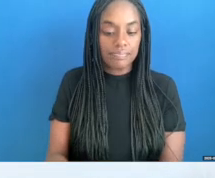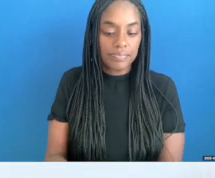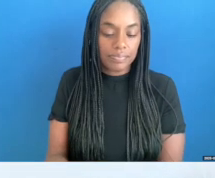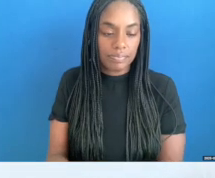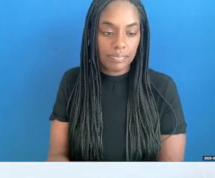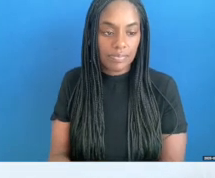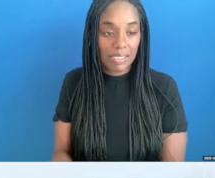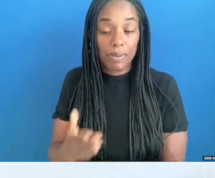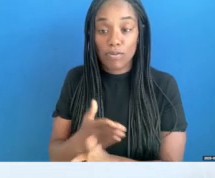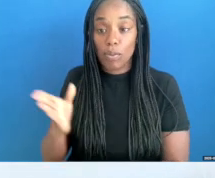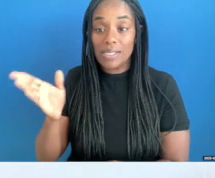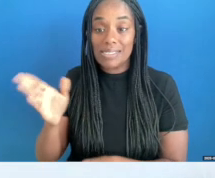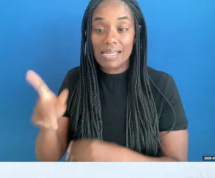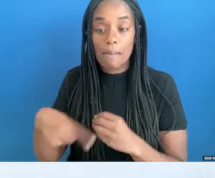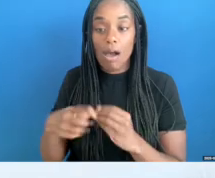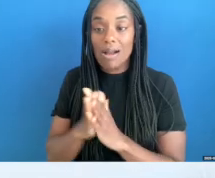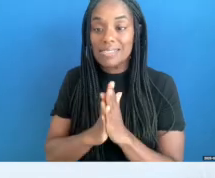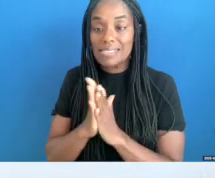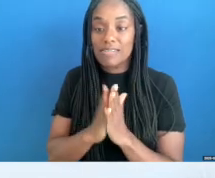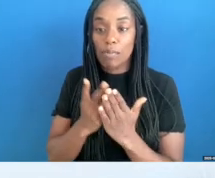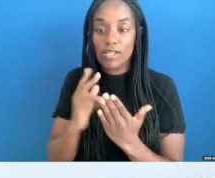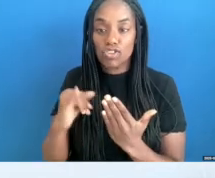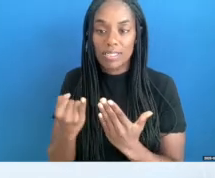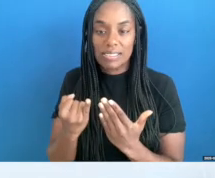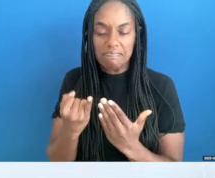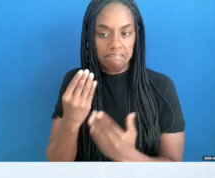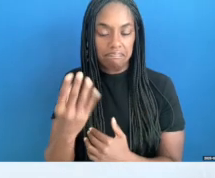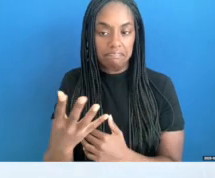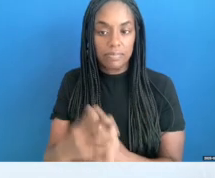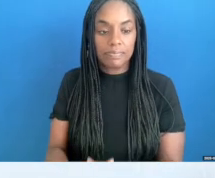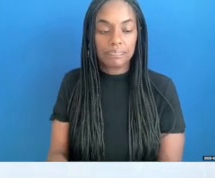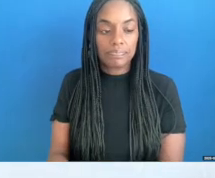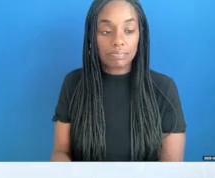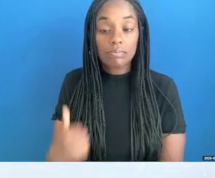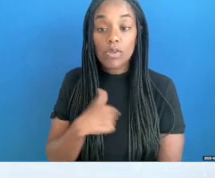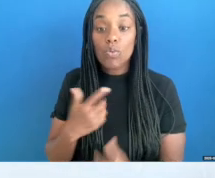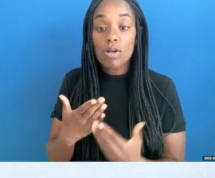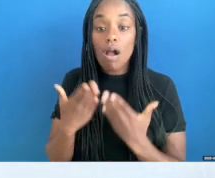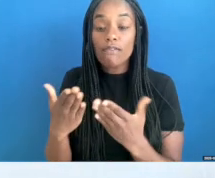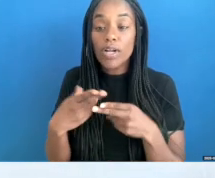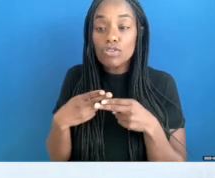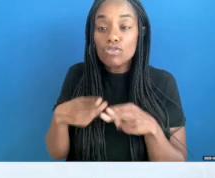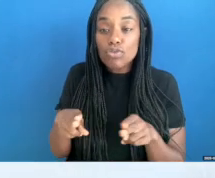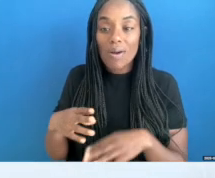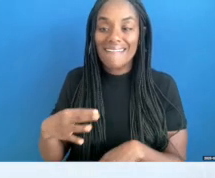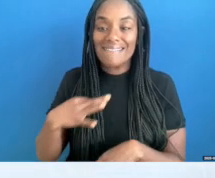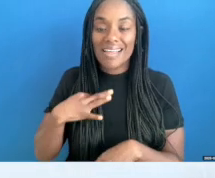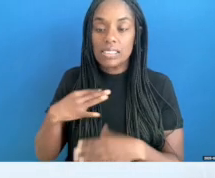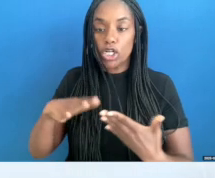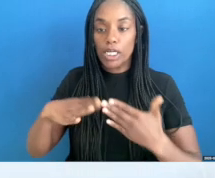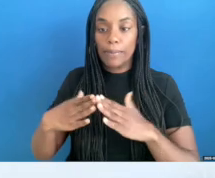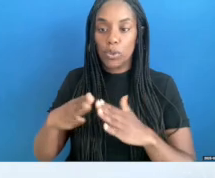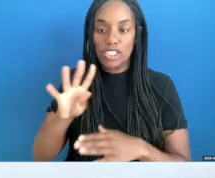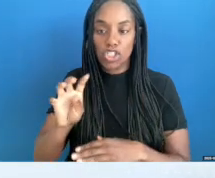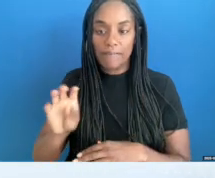Before we present on our incentive projects, I want to let you know that we're offering a short voluntary community